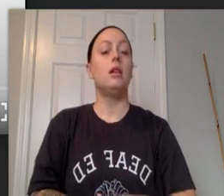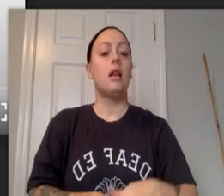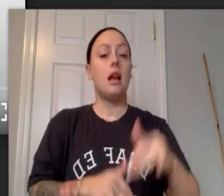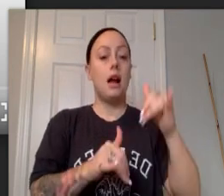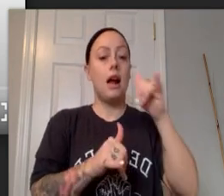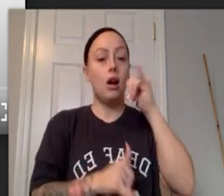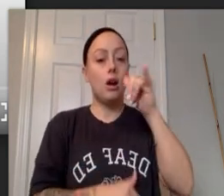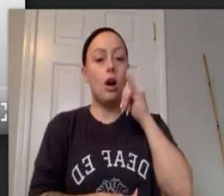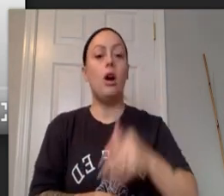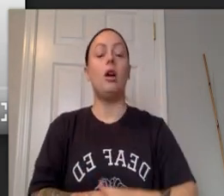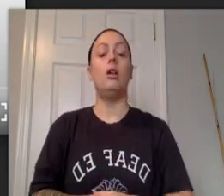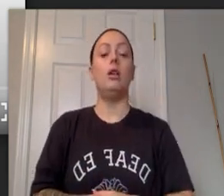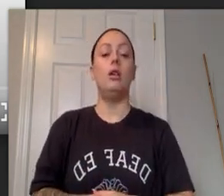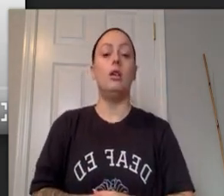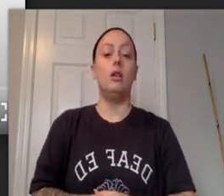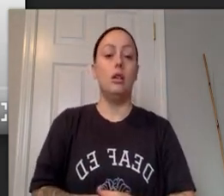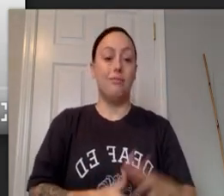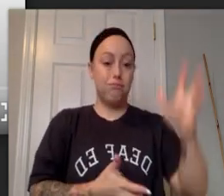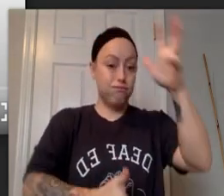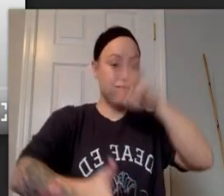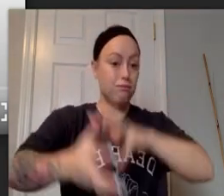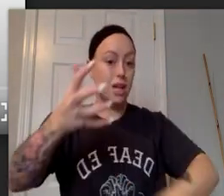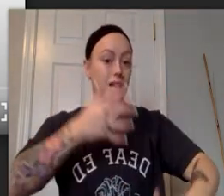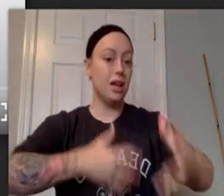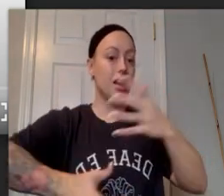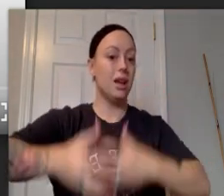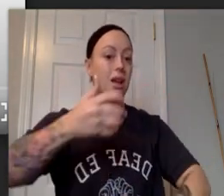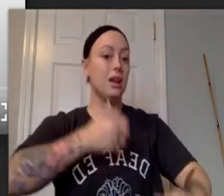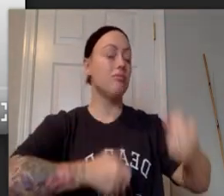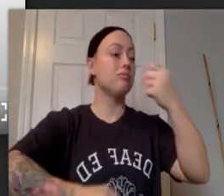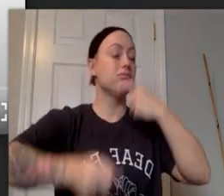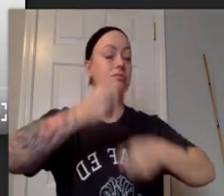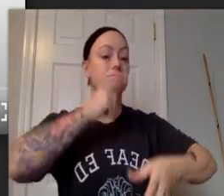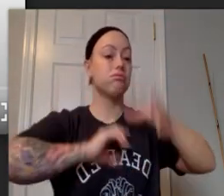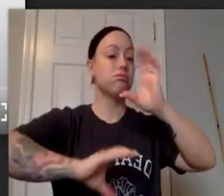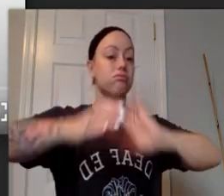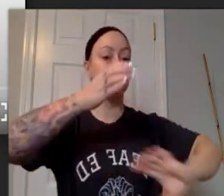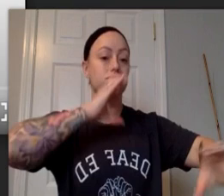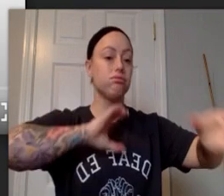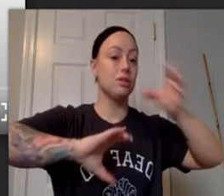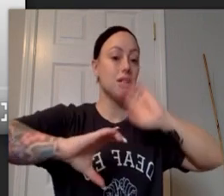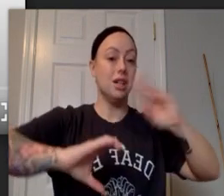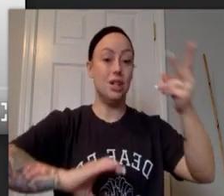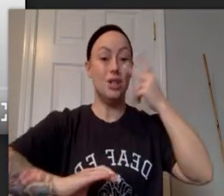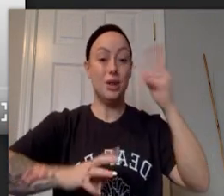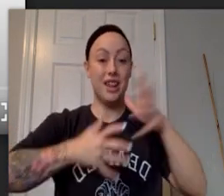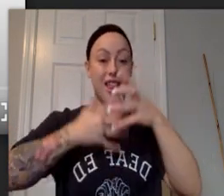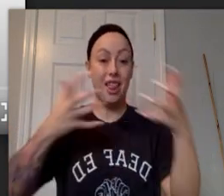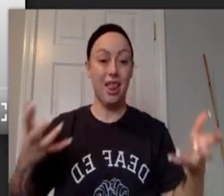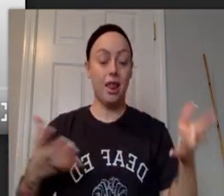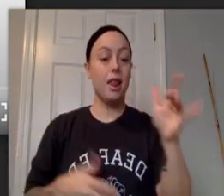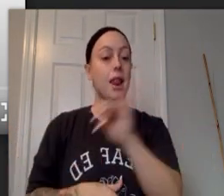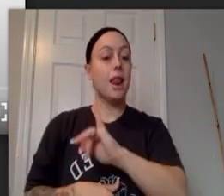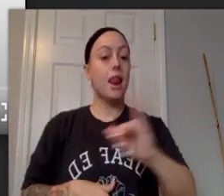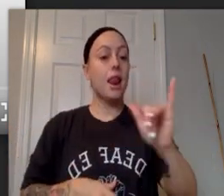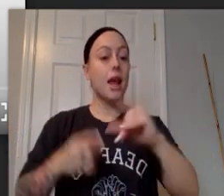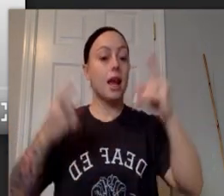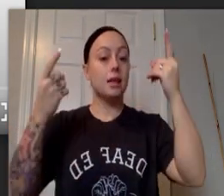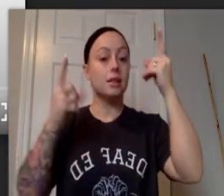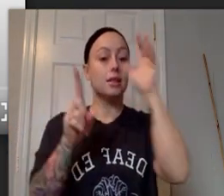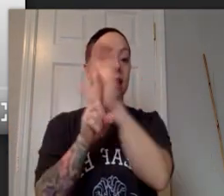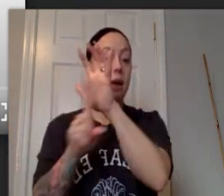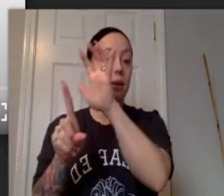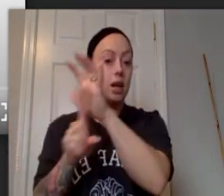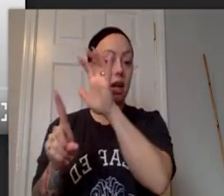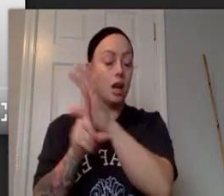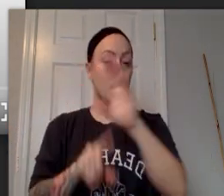those together greatly increases the risk. And that is what we see a lot, and especially celebrity overdoses like Michael Jackson or Philip Seymour Hoffman or